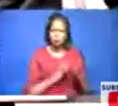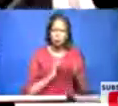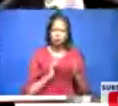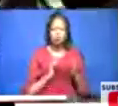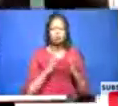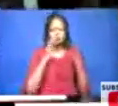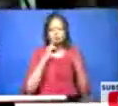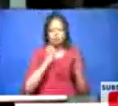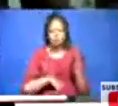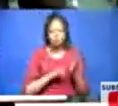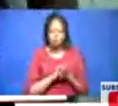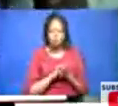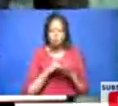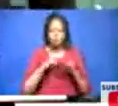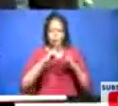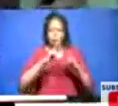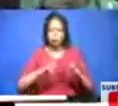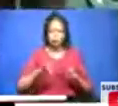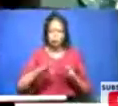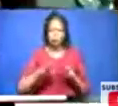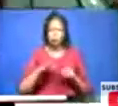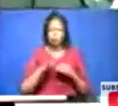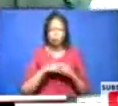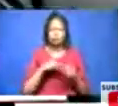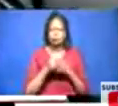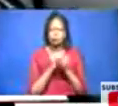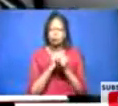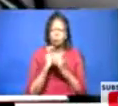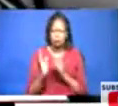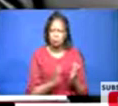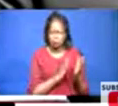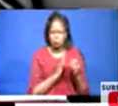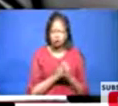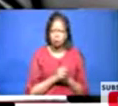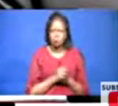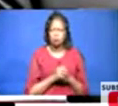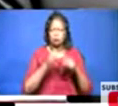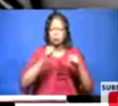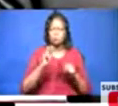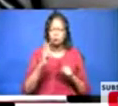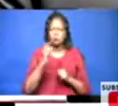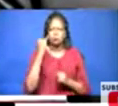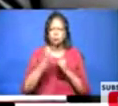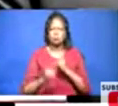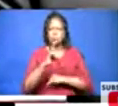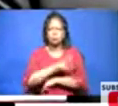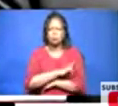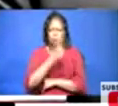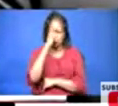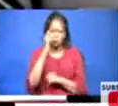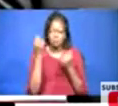baada ya ukaguzi wa uwanja huo wameridhika na maandalizi ya sherehe hiyo. Today being our second last day for